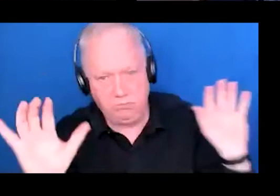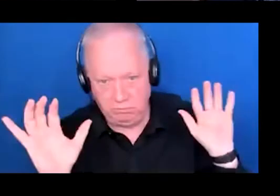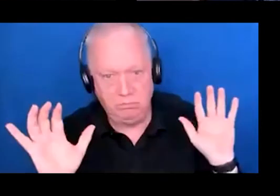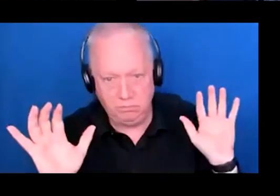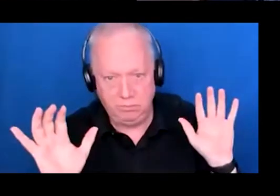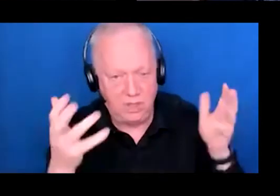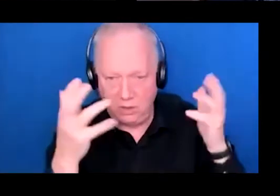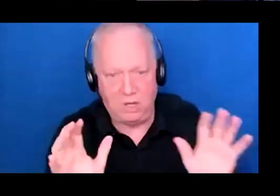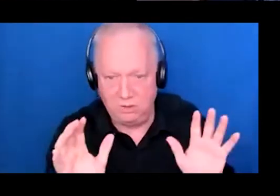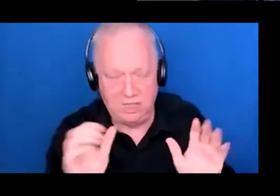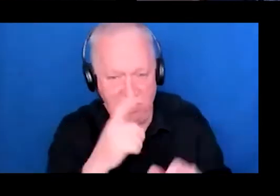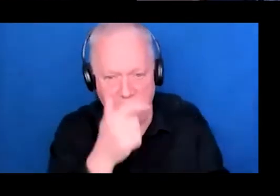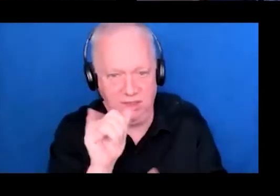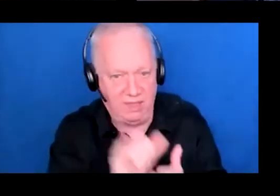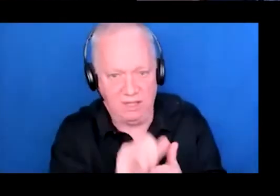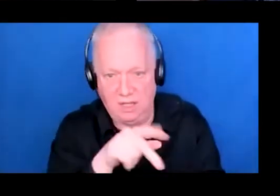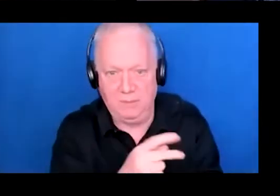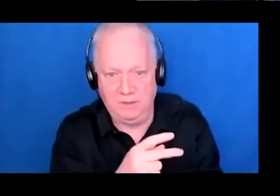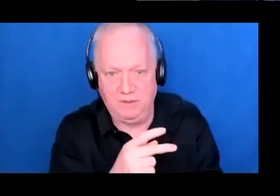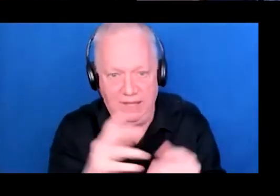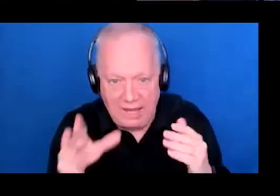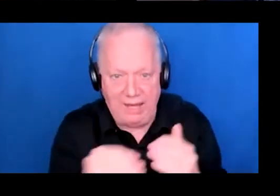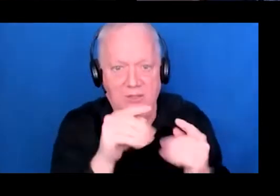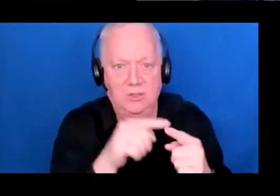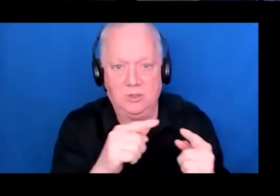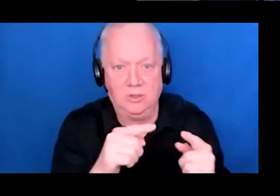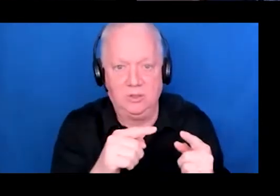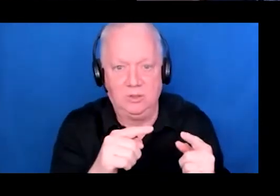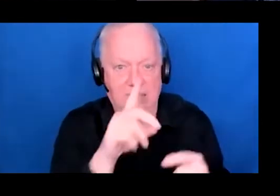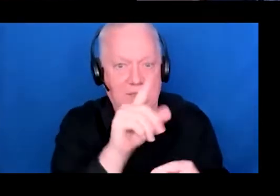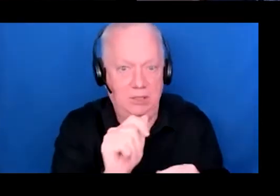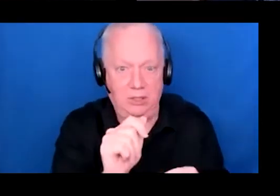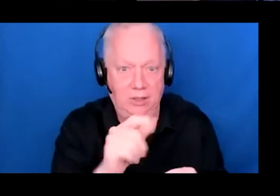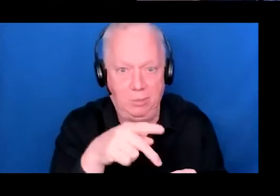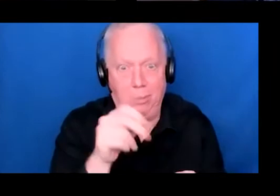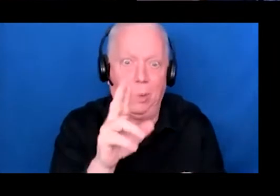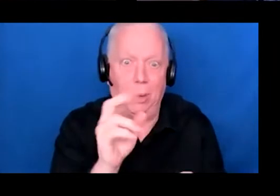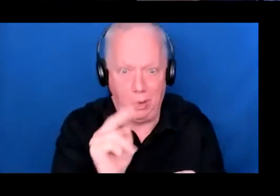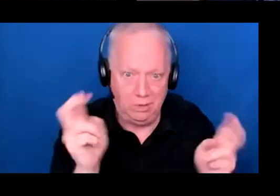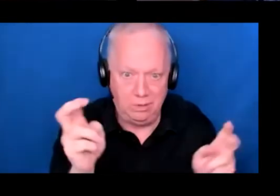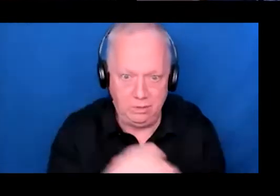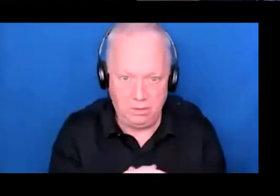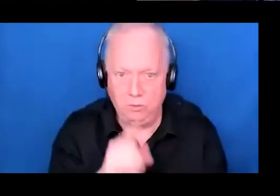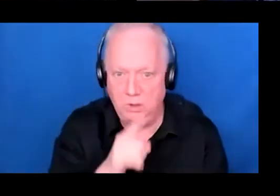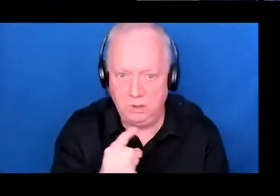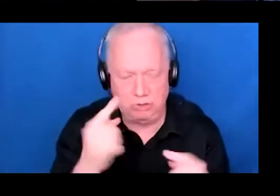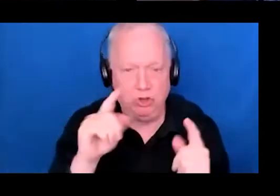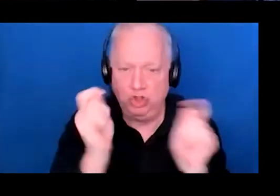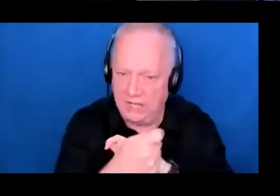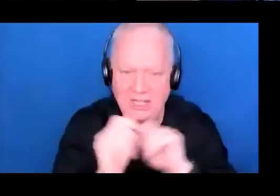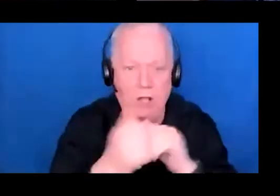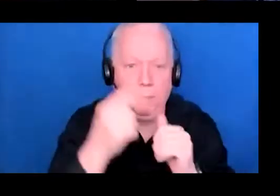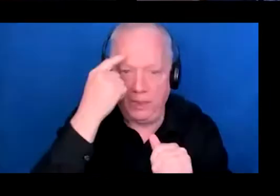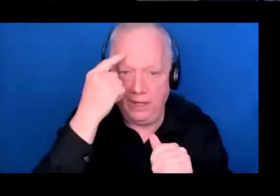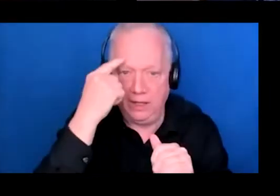he was not at all interested in that, of adding to, you know, disability porn, and to really be trying to change the way people